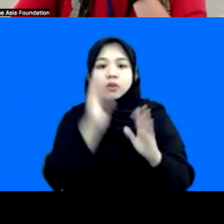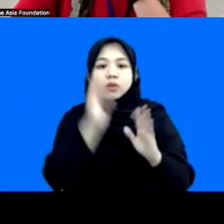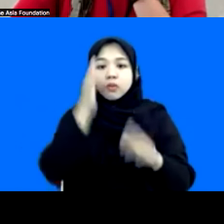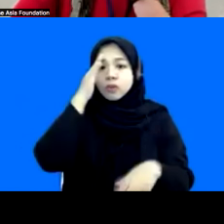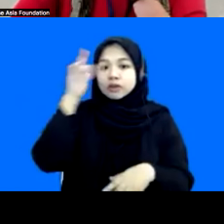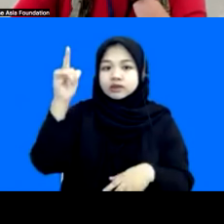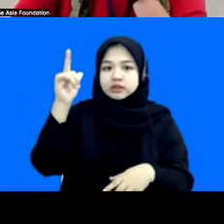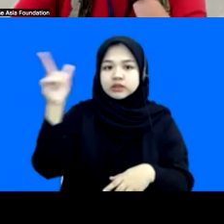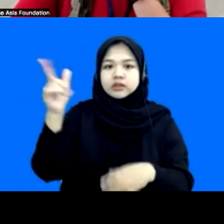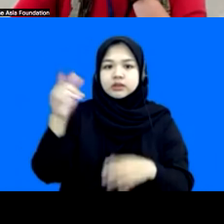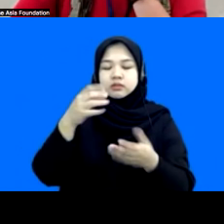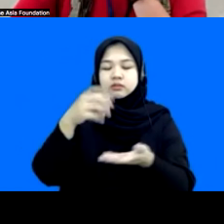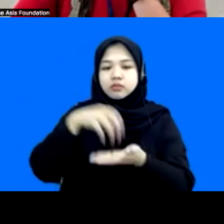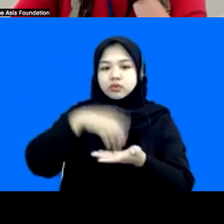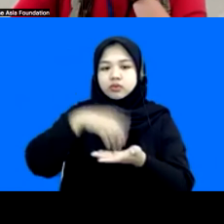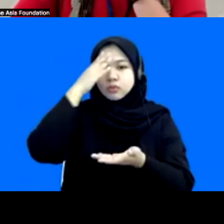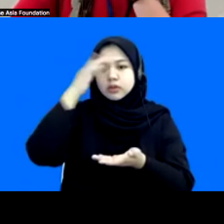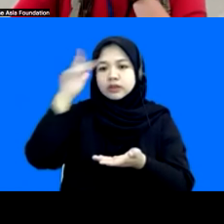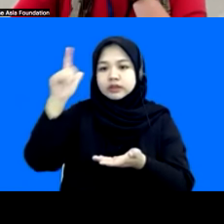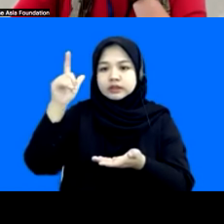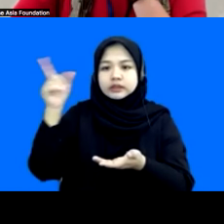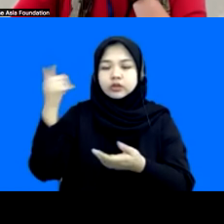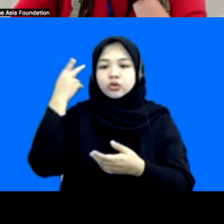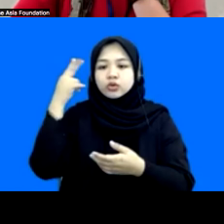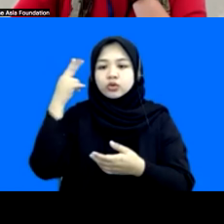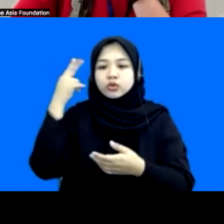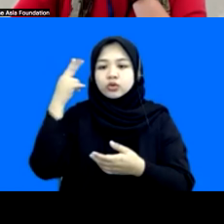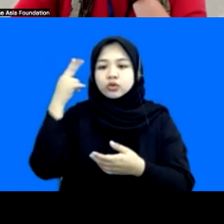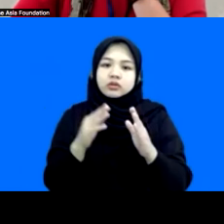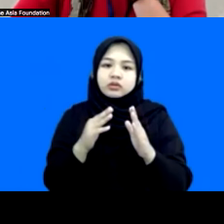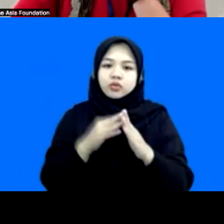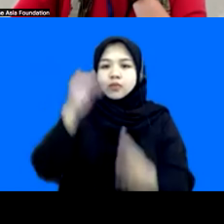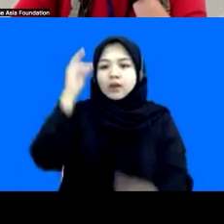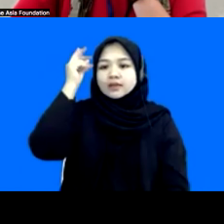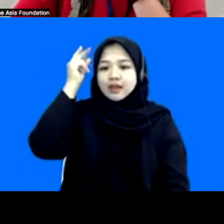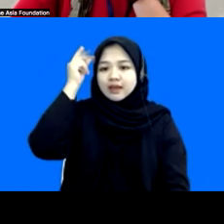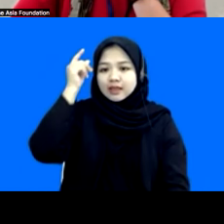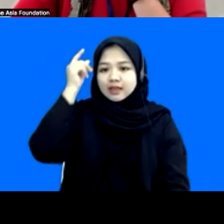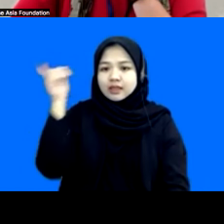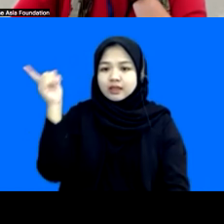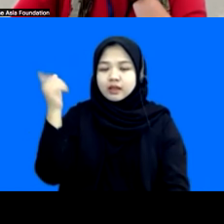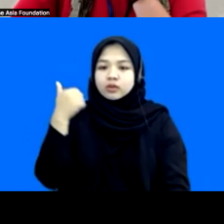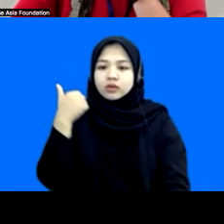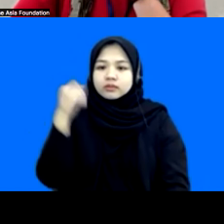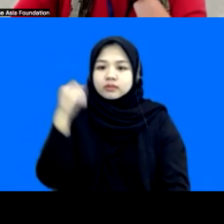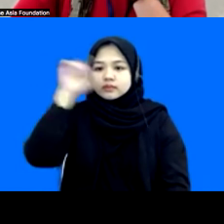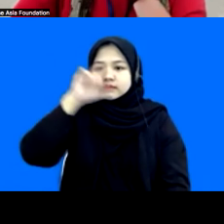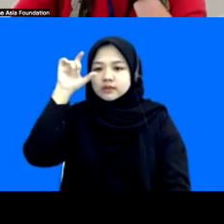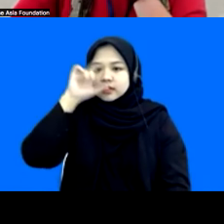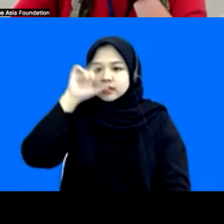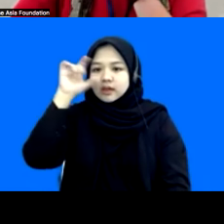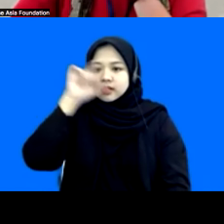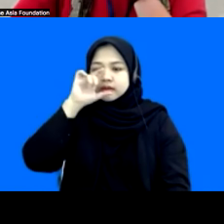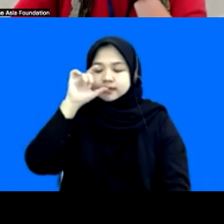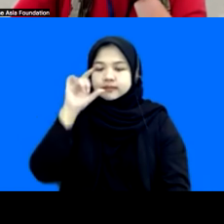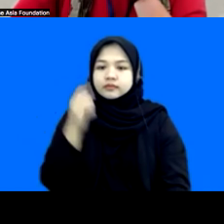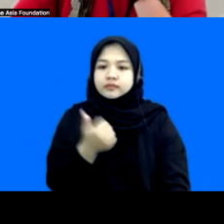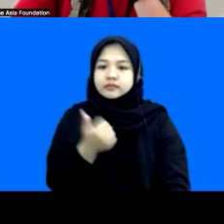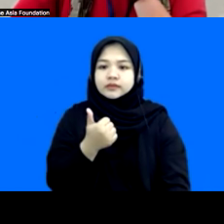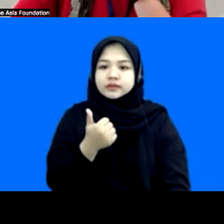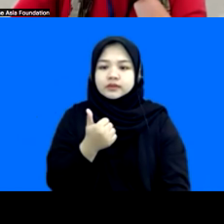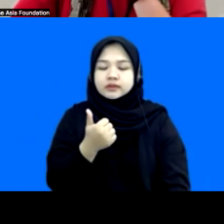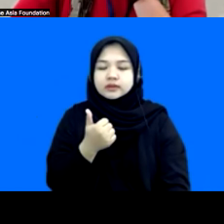is the police station, and H is for the hospitals. And then of course you can actually search over here. So if you click there, then